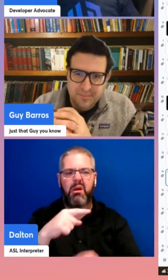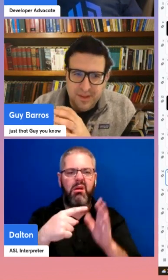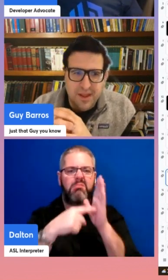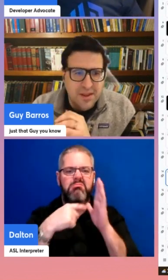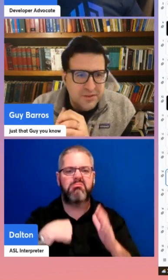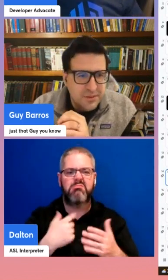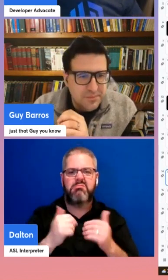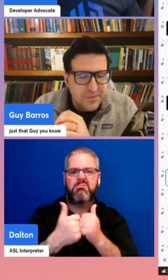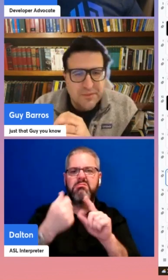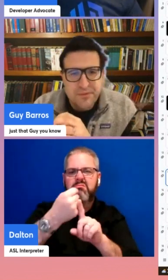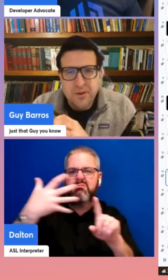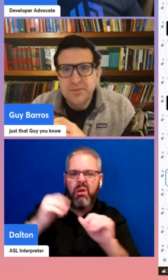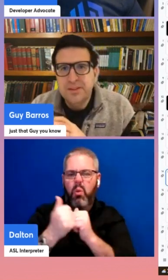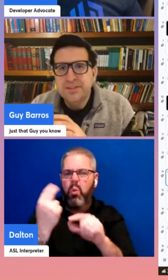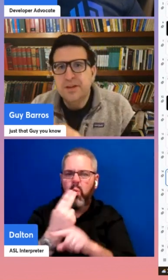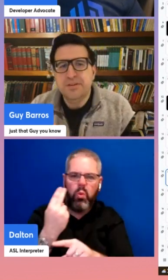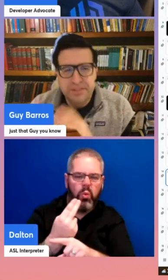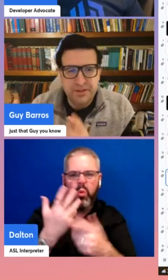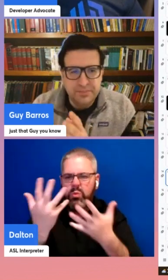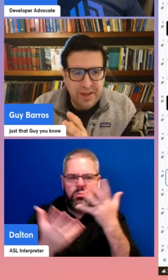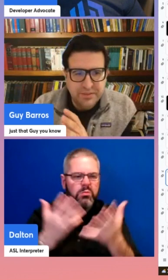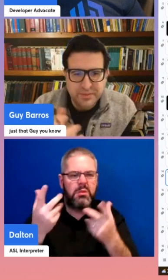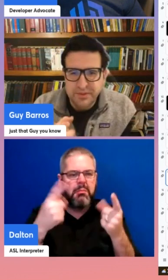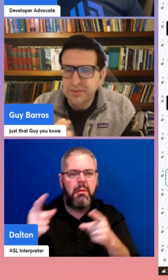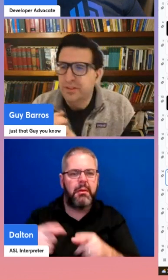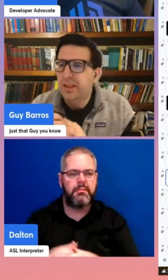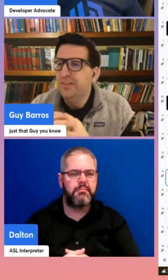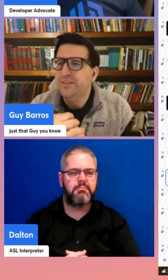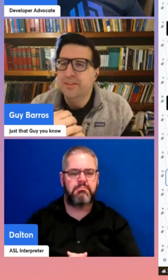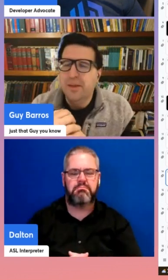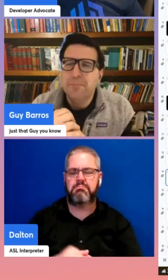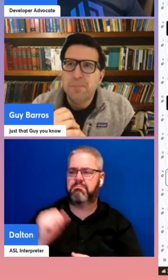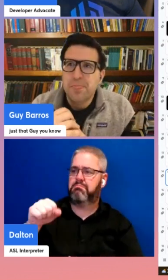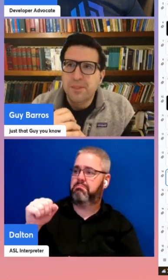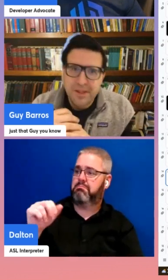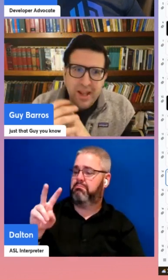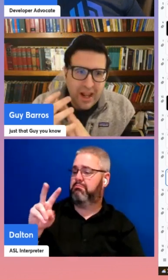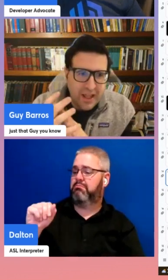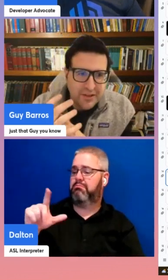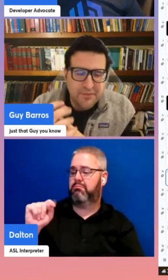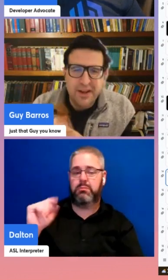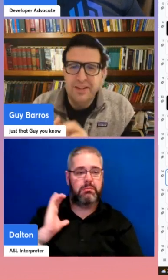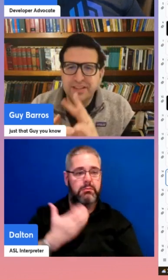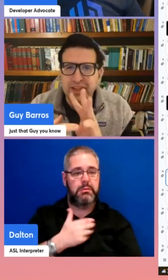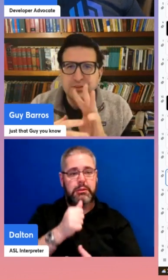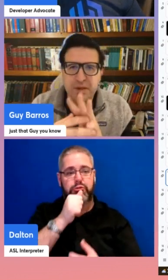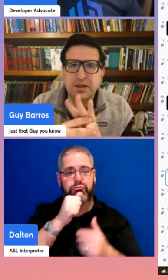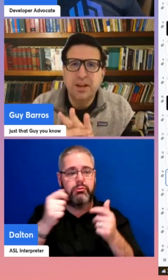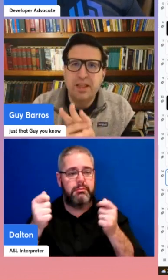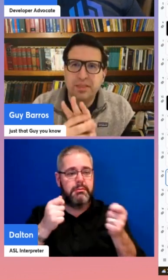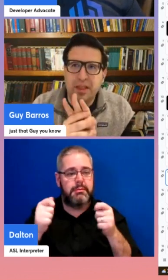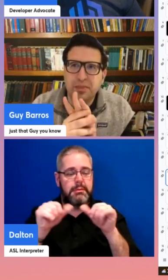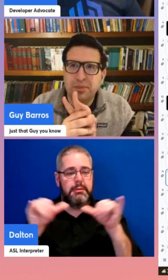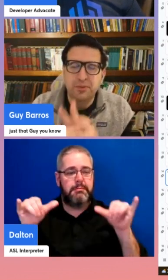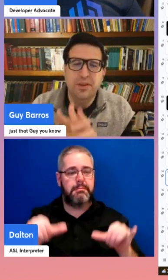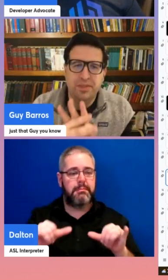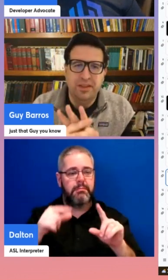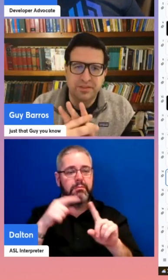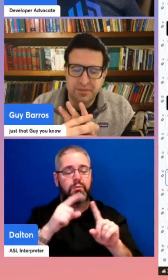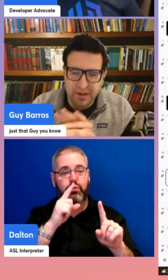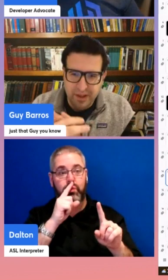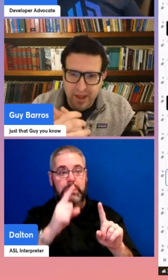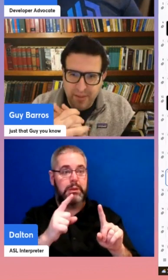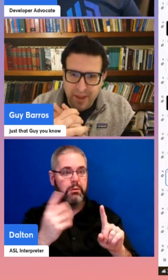Vault? Yeah. So Vault is our secret management solution. It's the way that I like to define it. It's like it's really good at